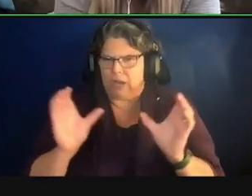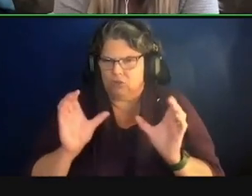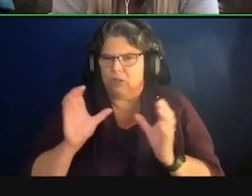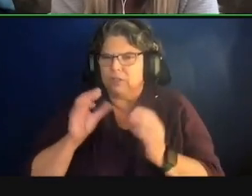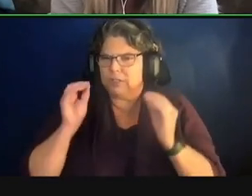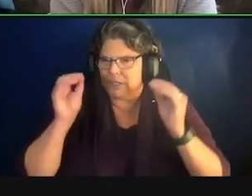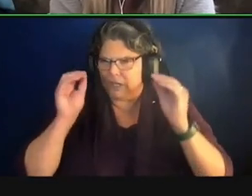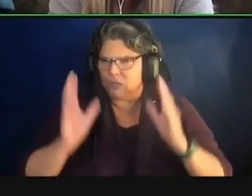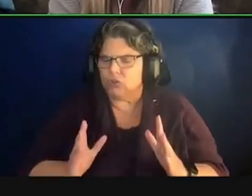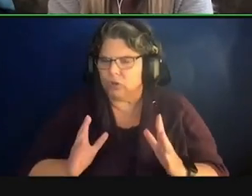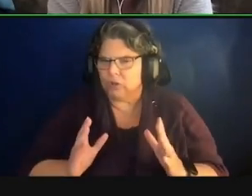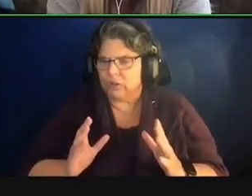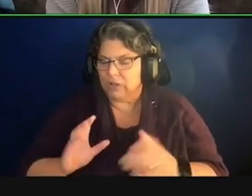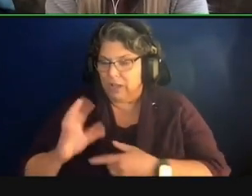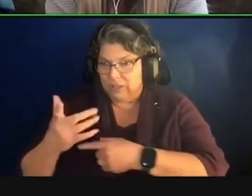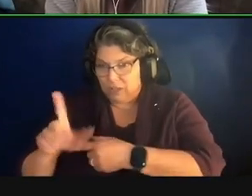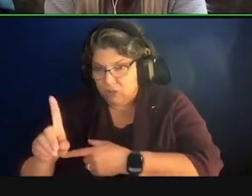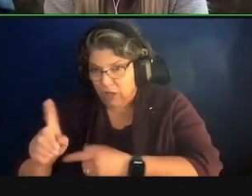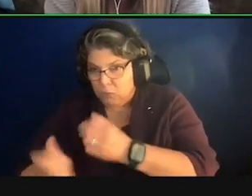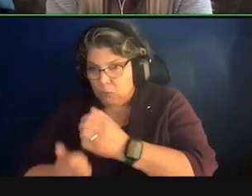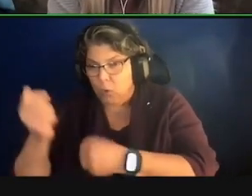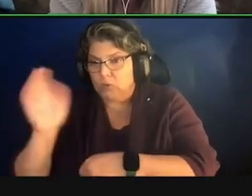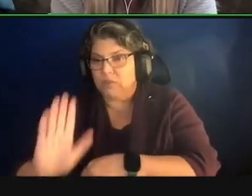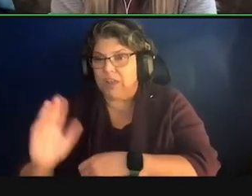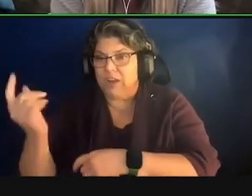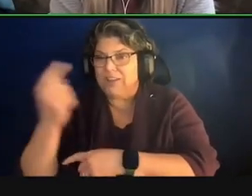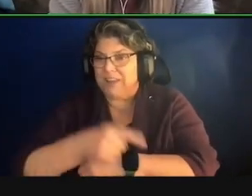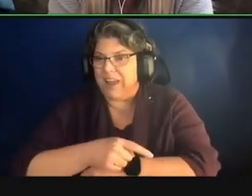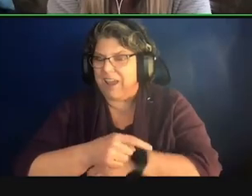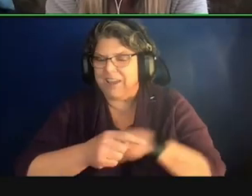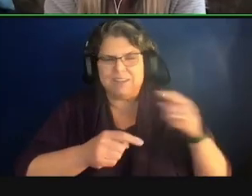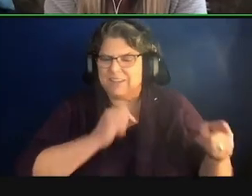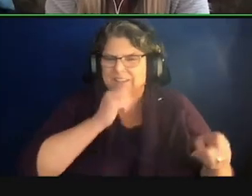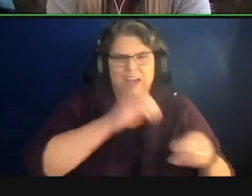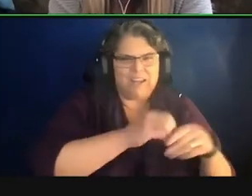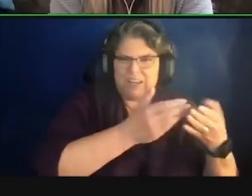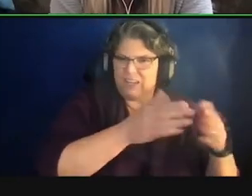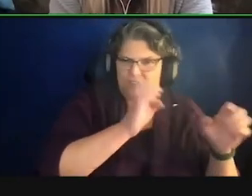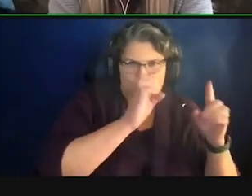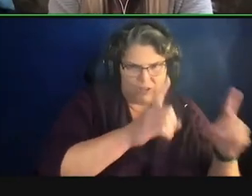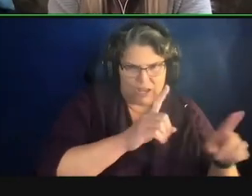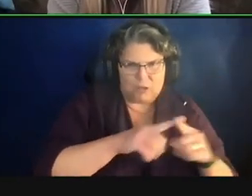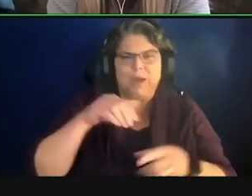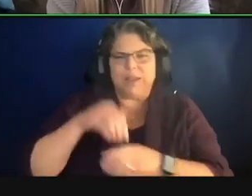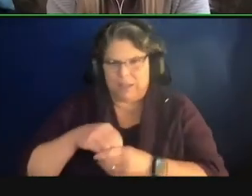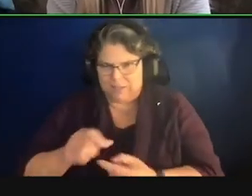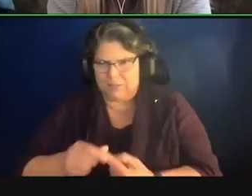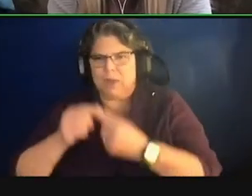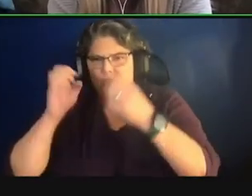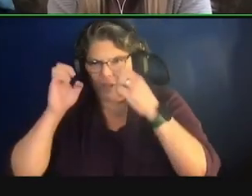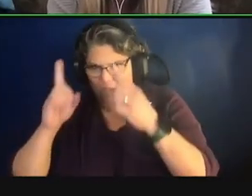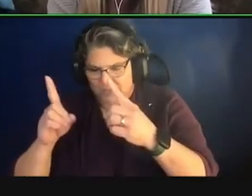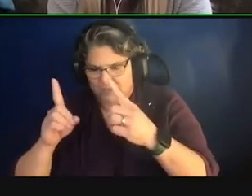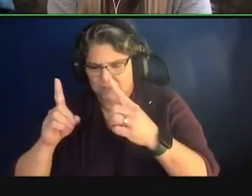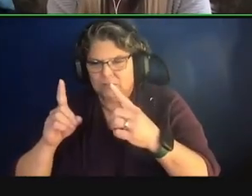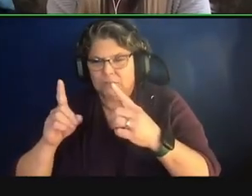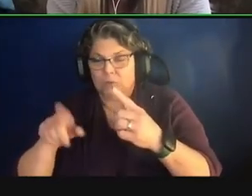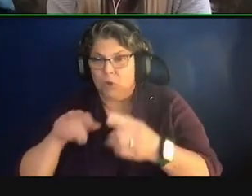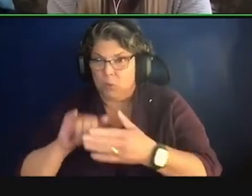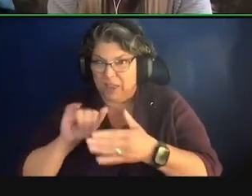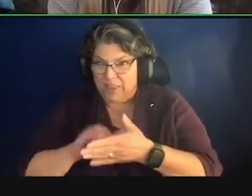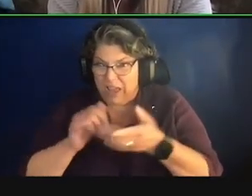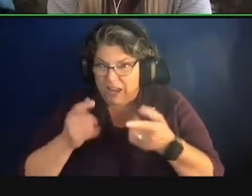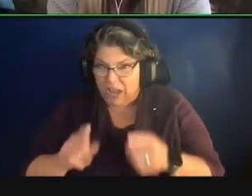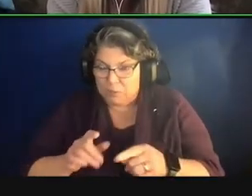is spending the majority of their day outside of the general education classroom. Once that happens and a